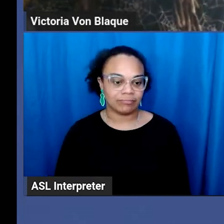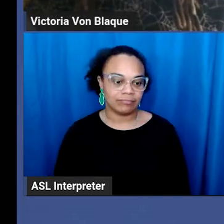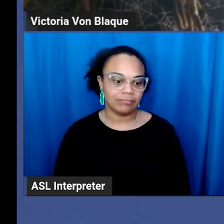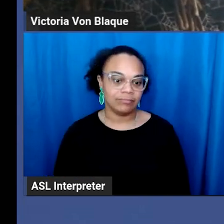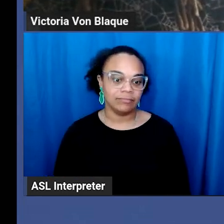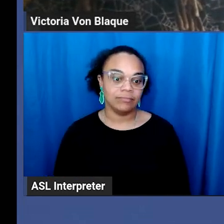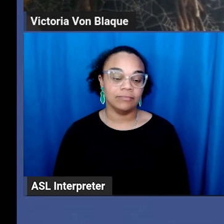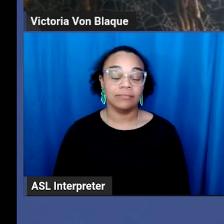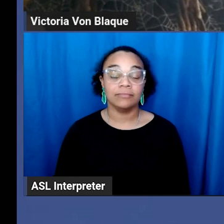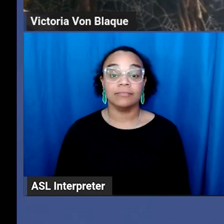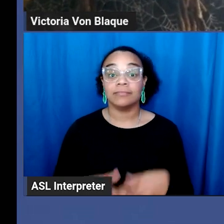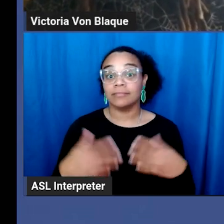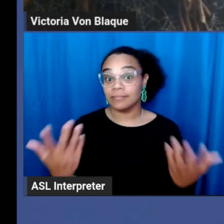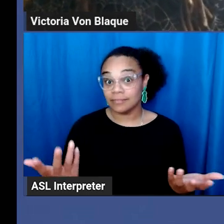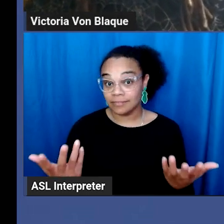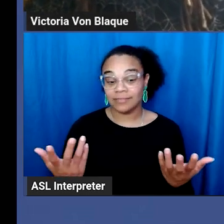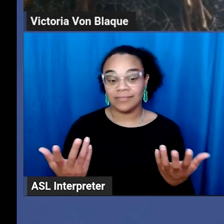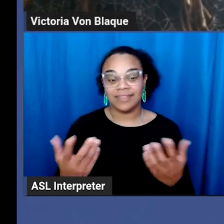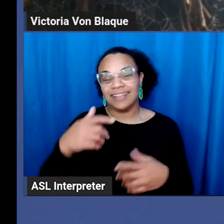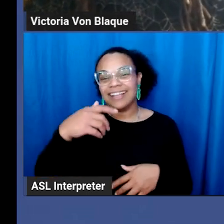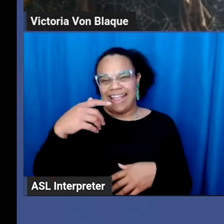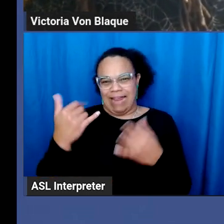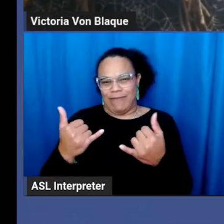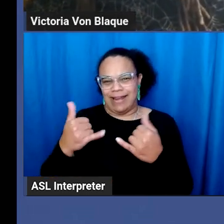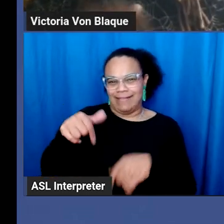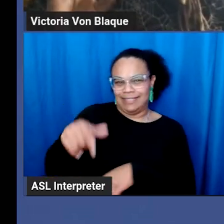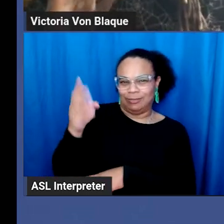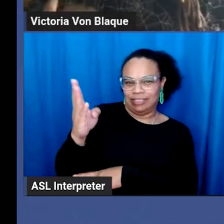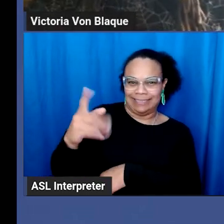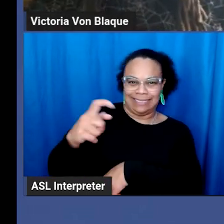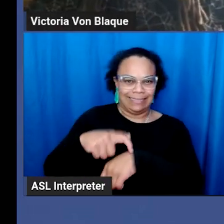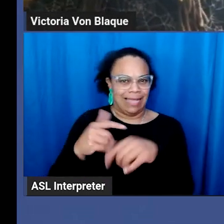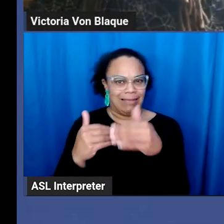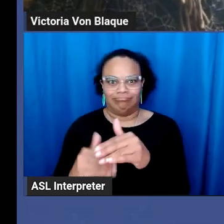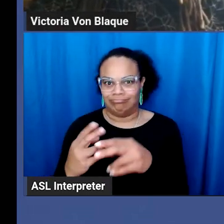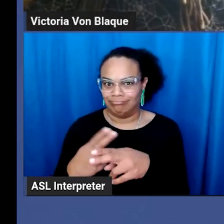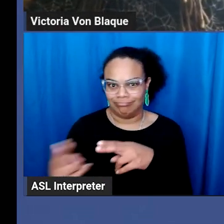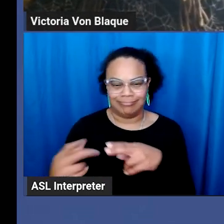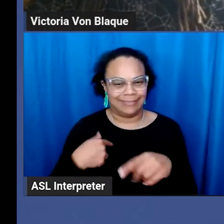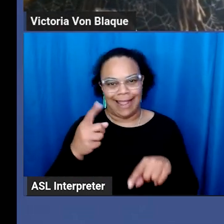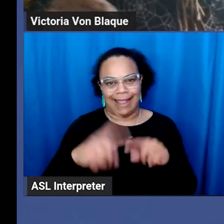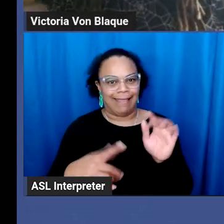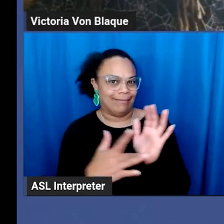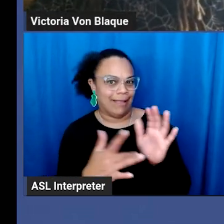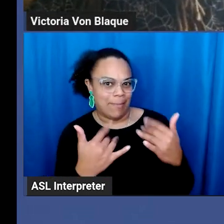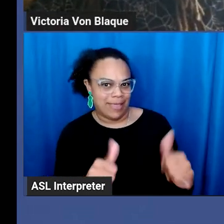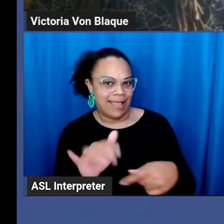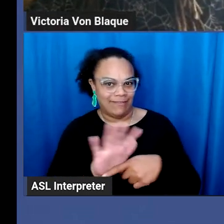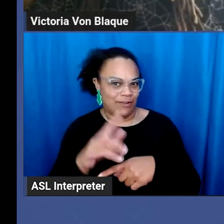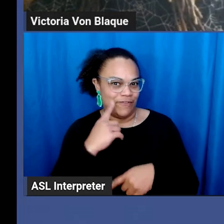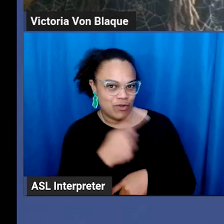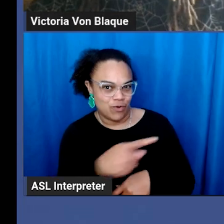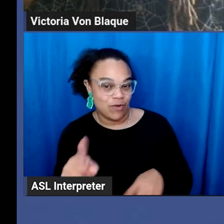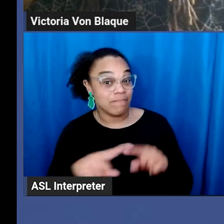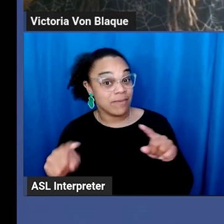Because of the time, I can't play the video at the moment, but I encourage you to check out the link